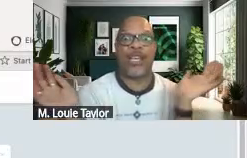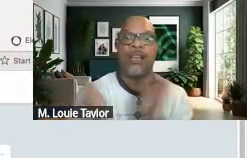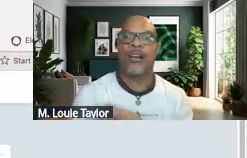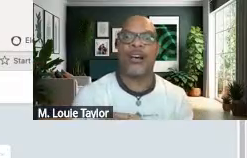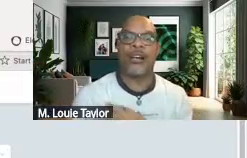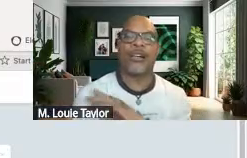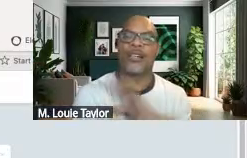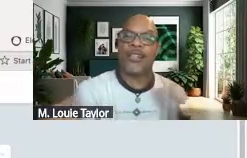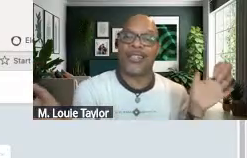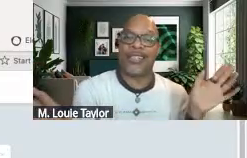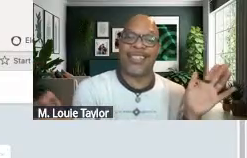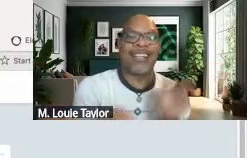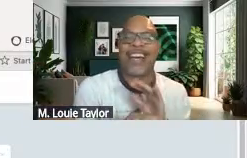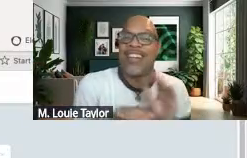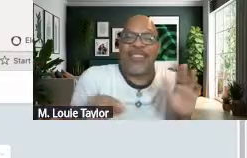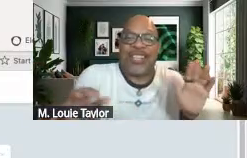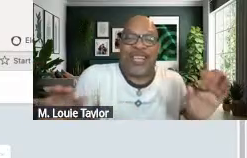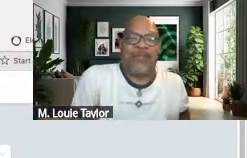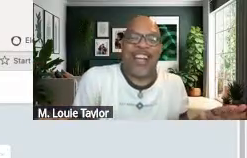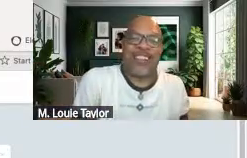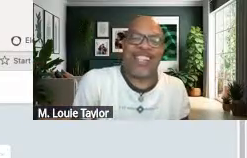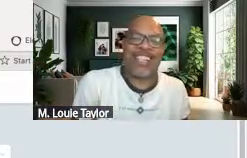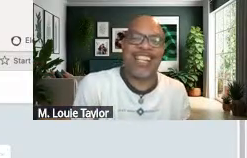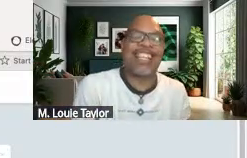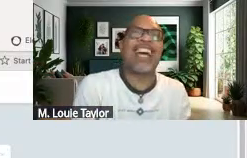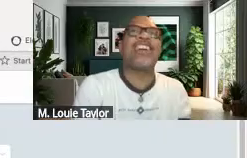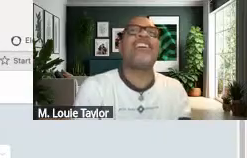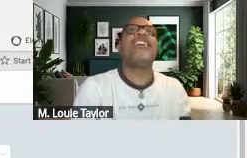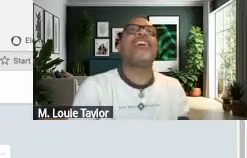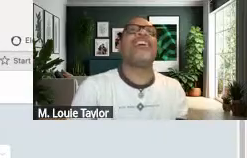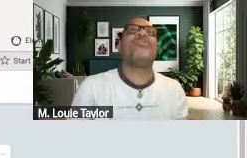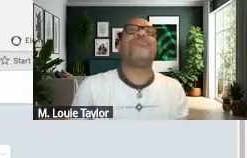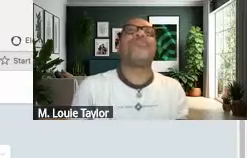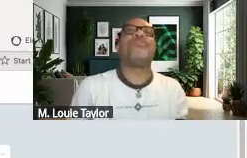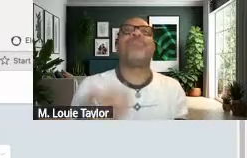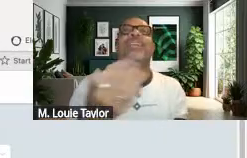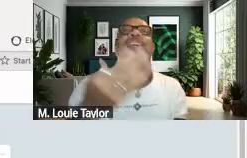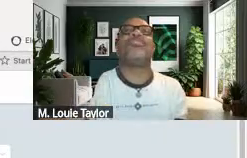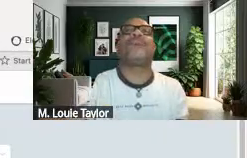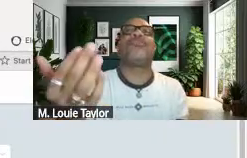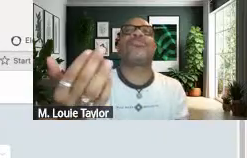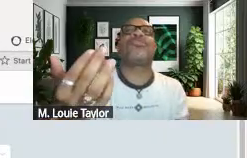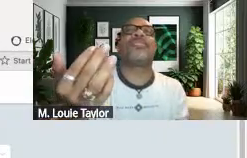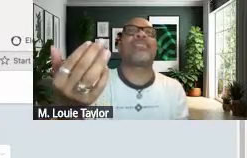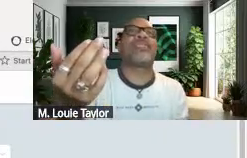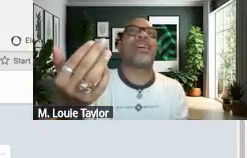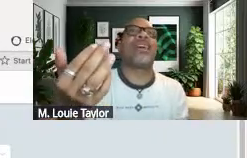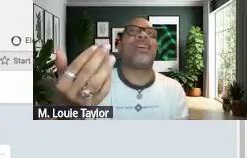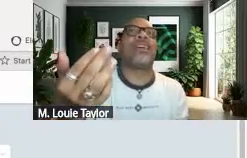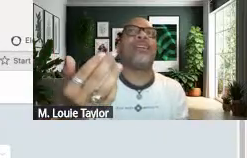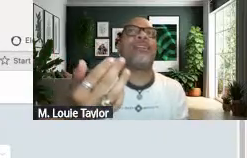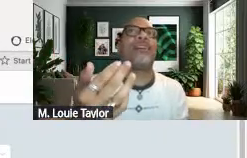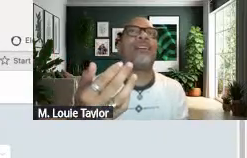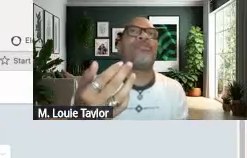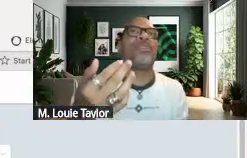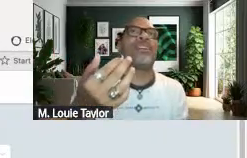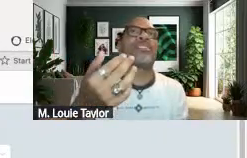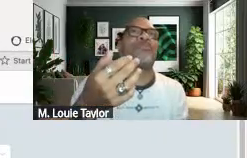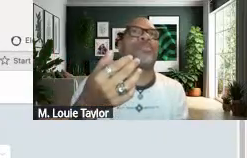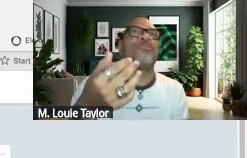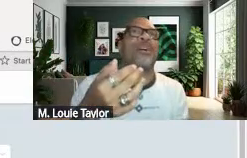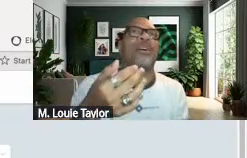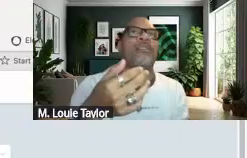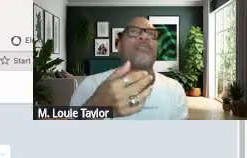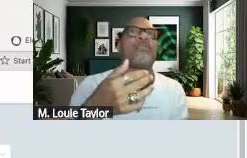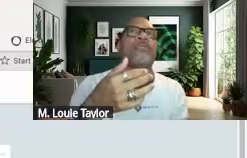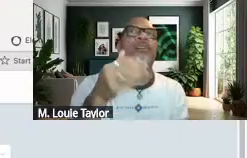me. I don't have to keep track of anything like that. But in the future, let's say we get to the